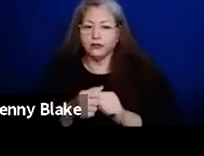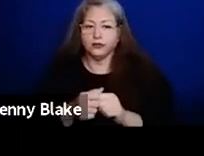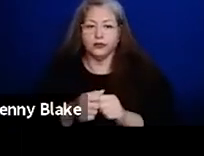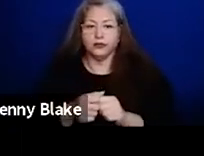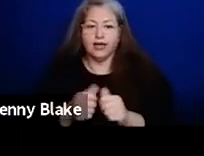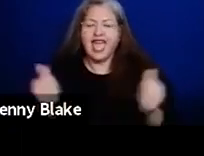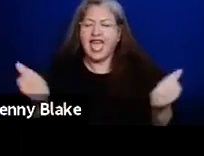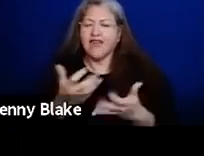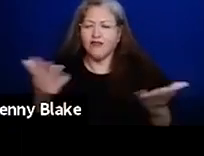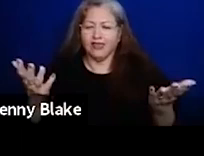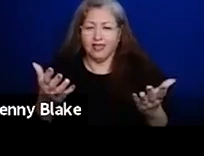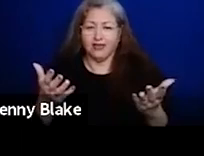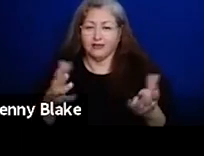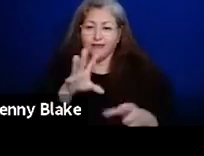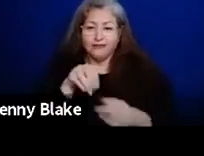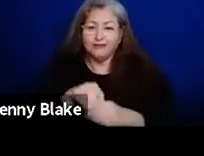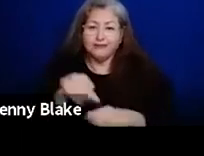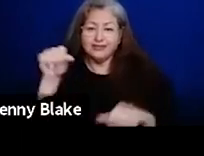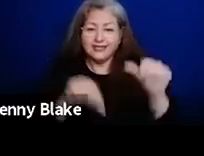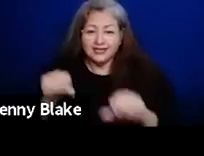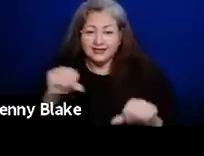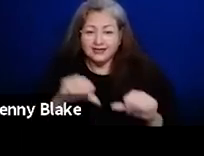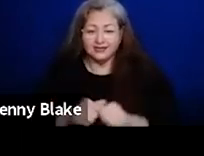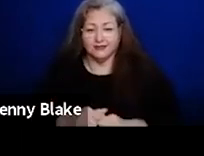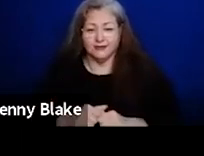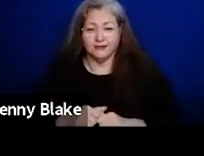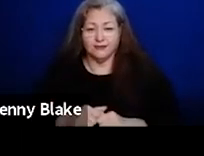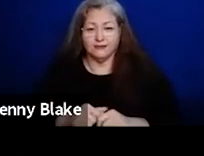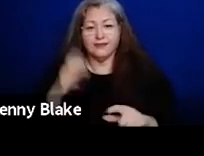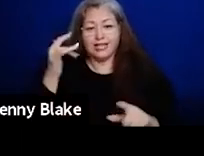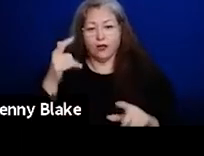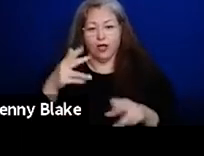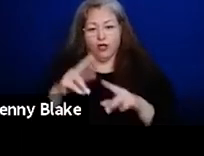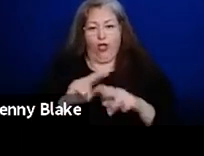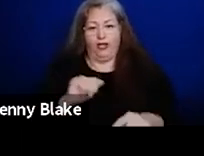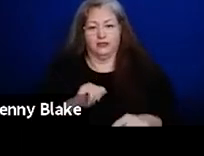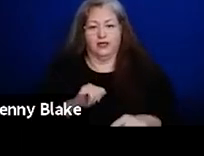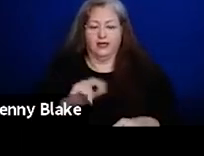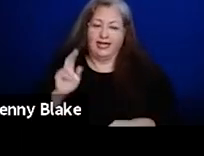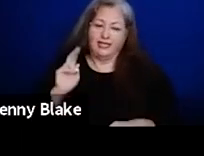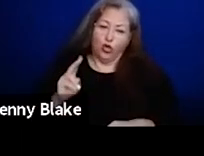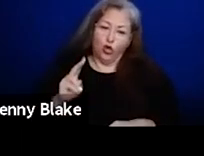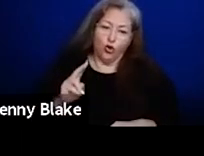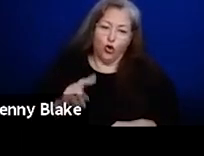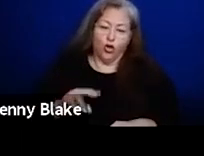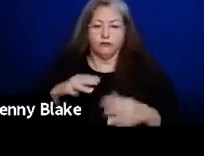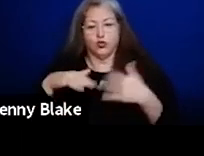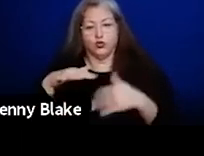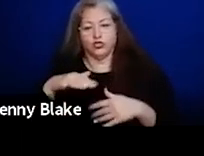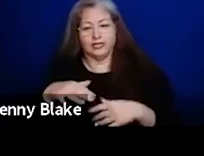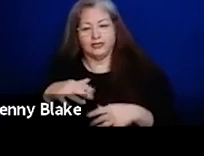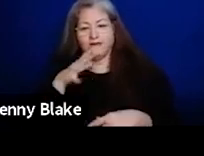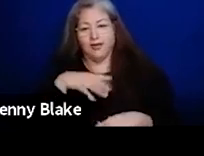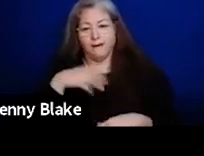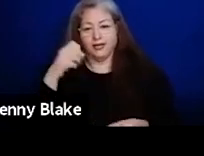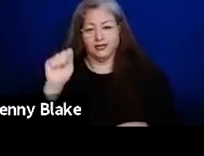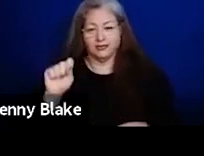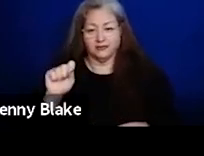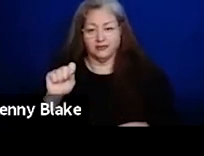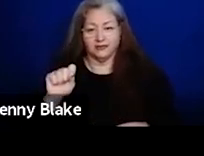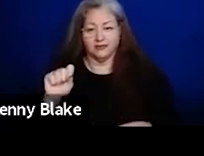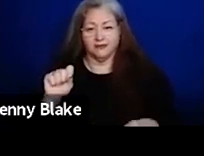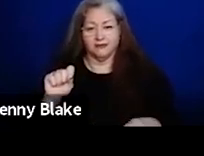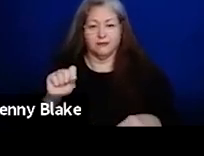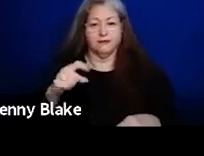in everything, in science. That's why we call ourselves historical socialist feminists. And